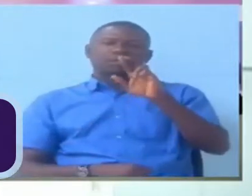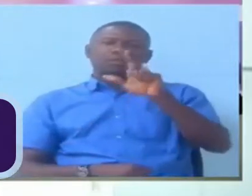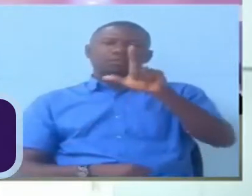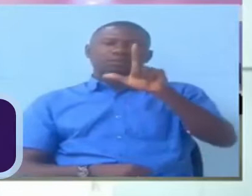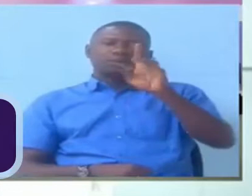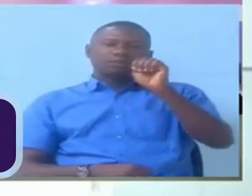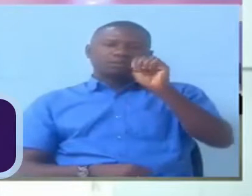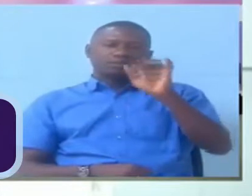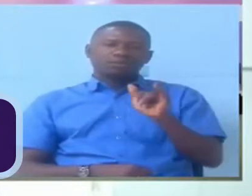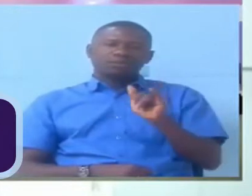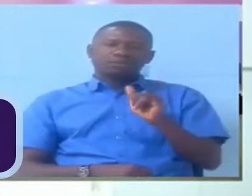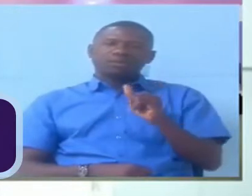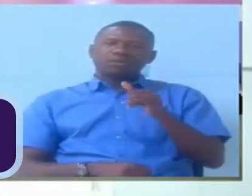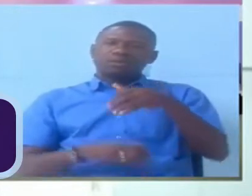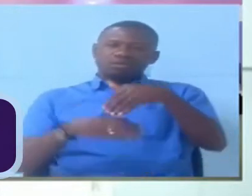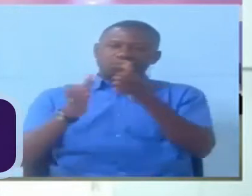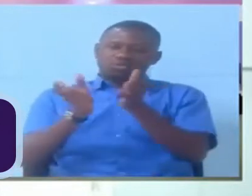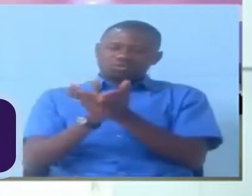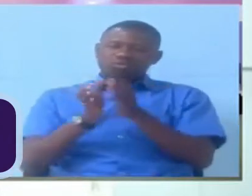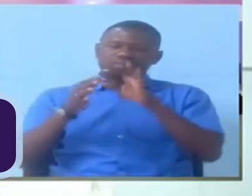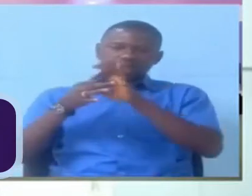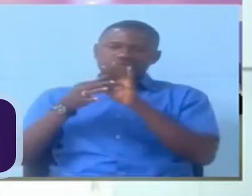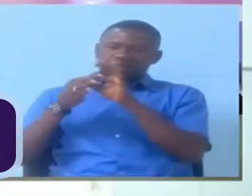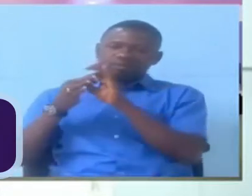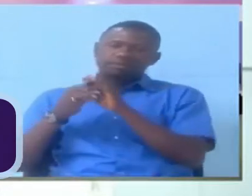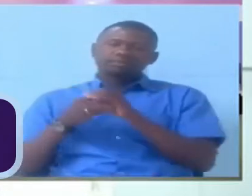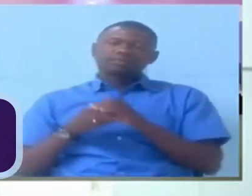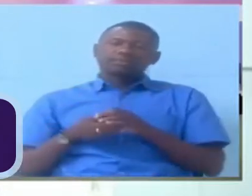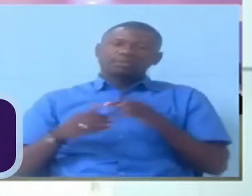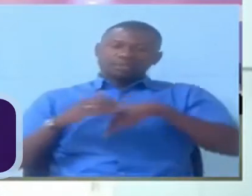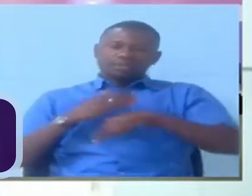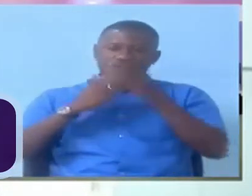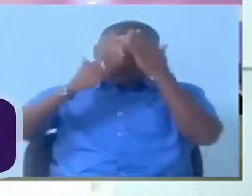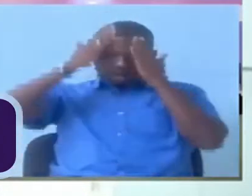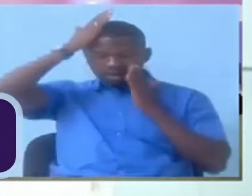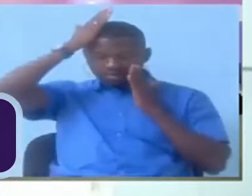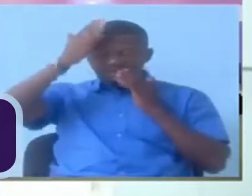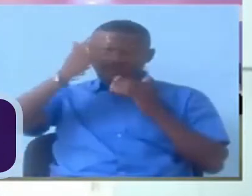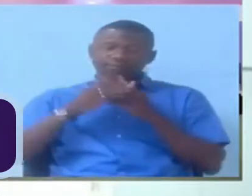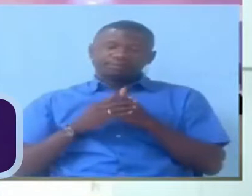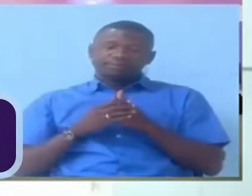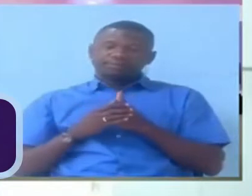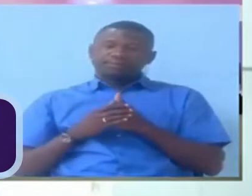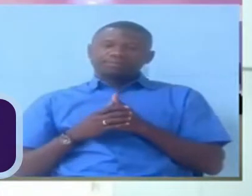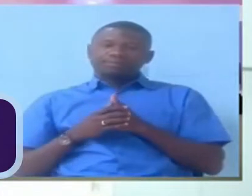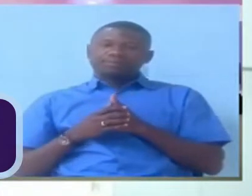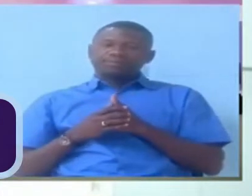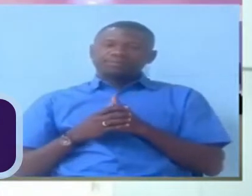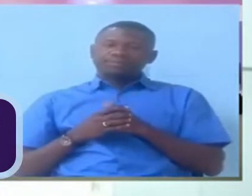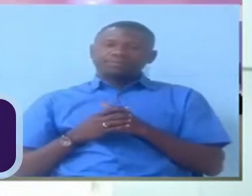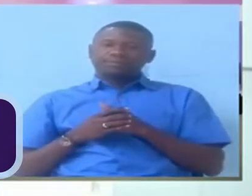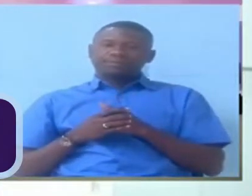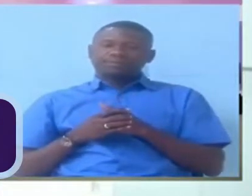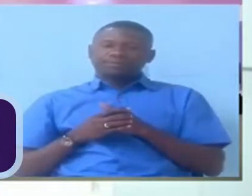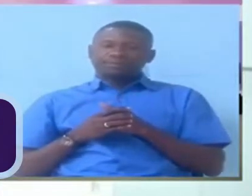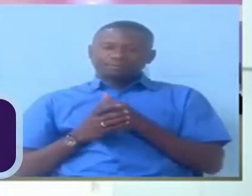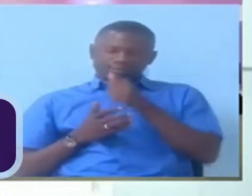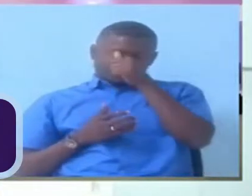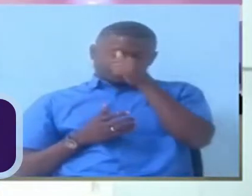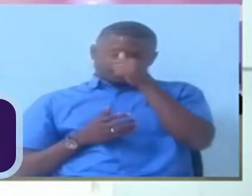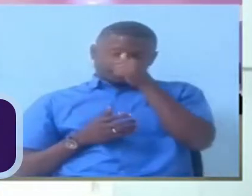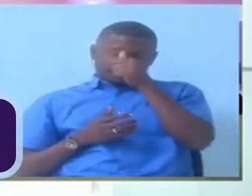me on some of the areas subjects. Okay, what grade did you score in government? I did for government. You mean what?